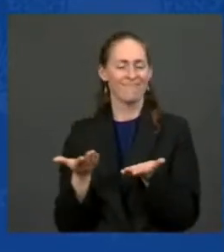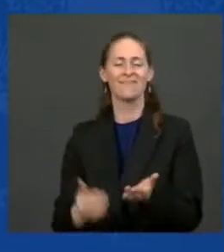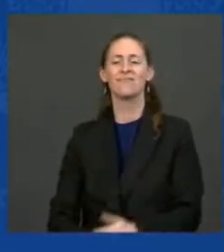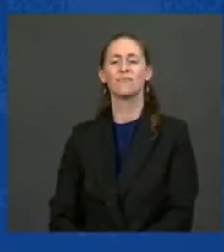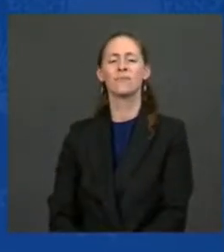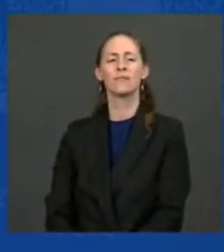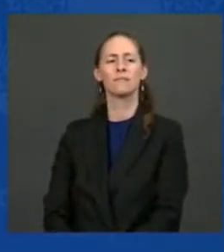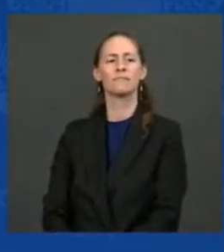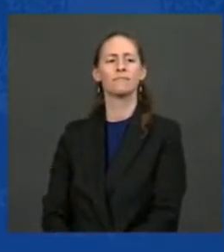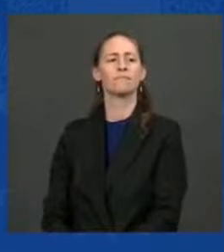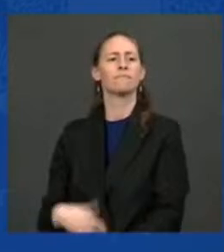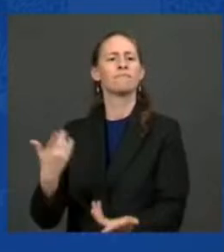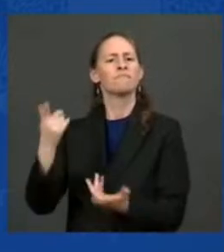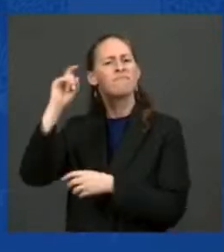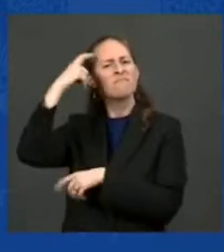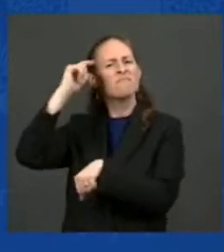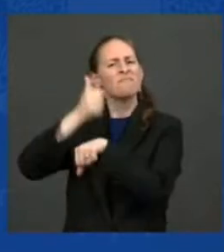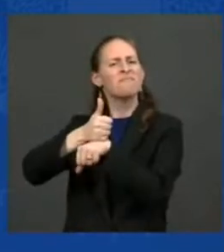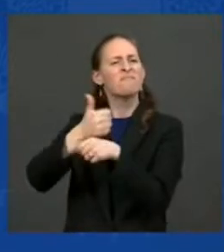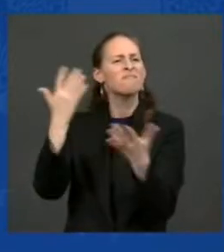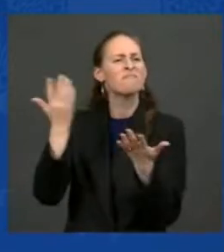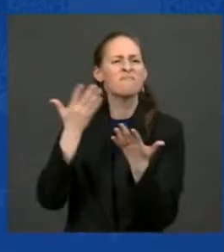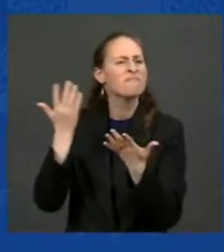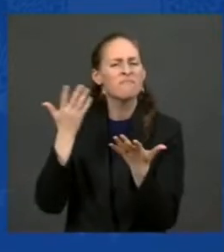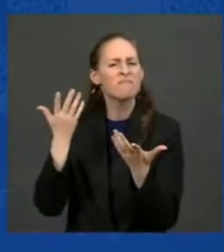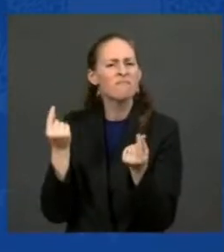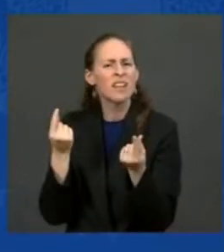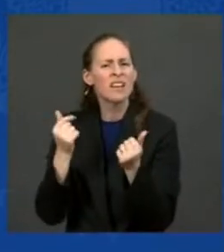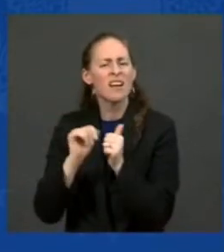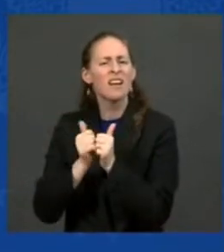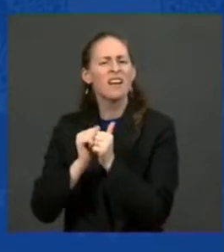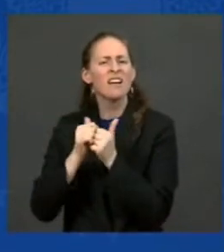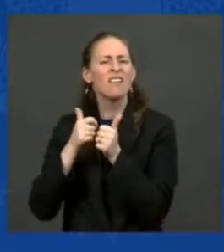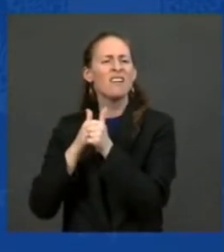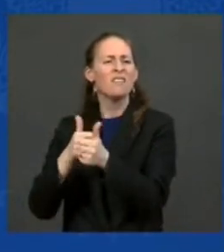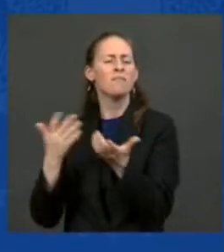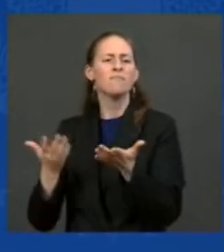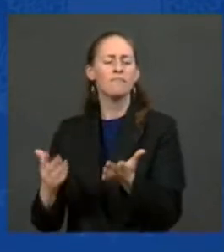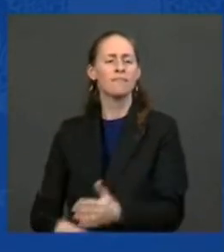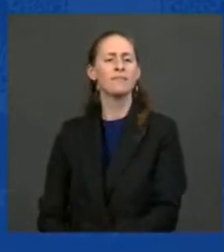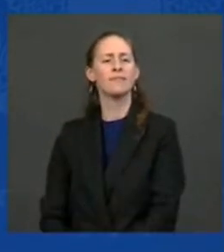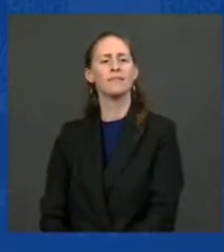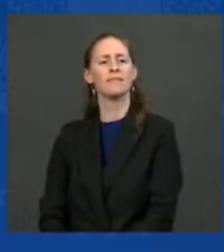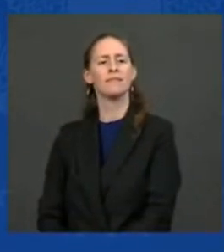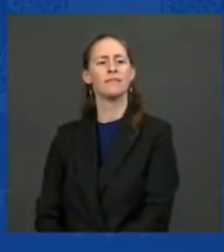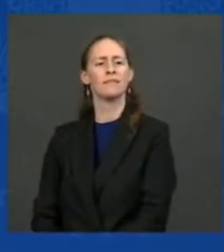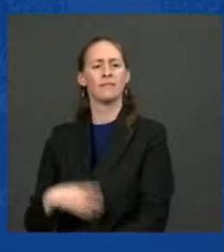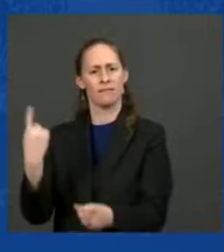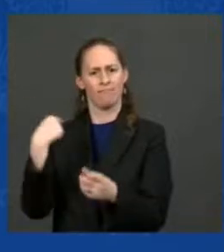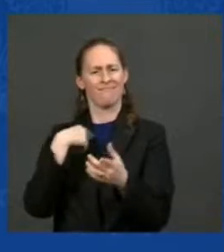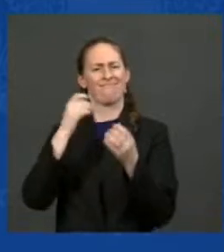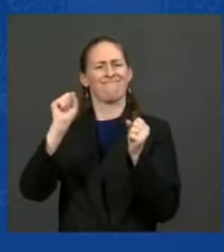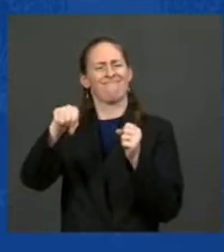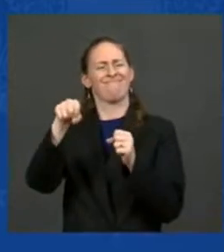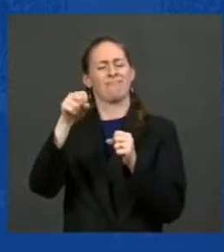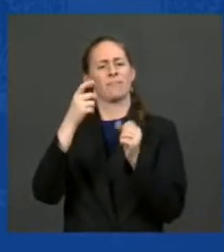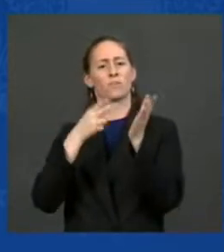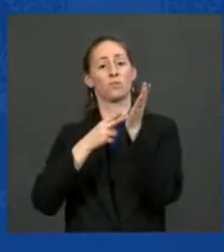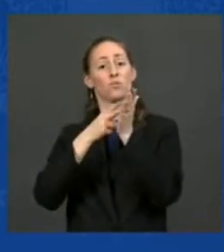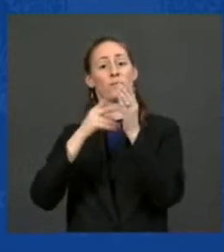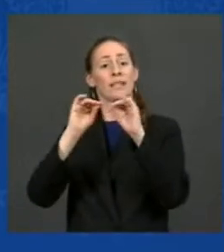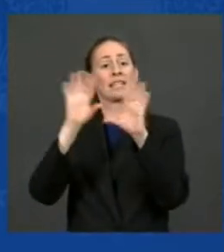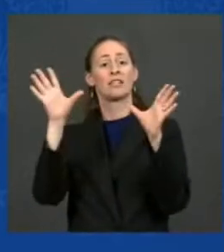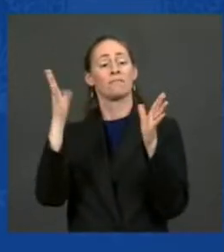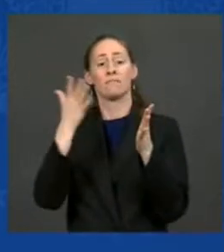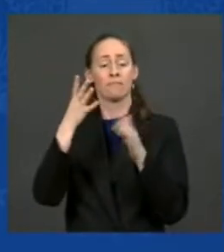We're based on one guiding principle. We hold these truths to be self-evident, that all men